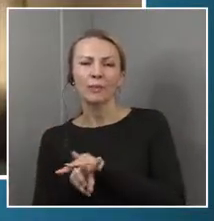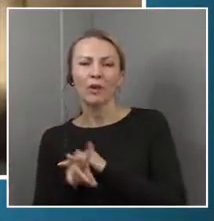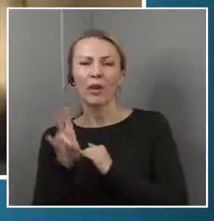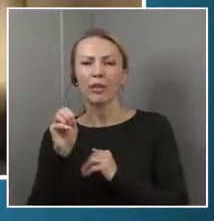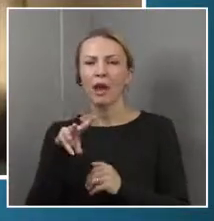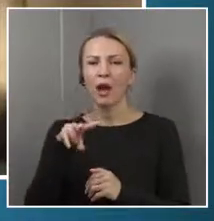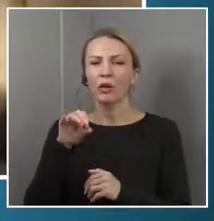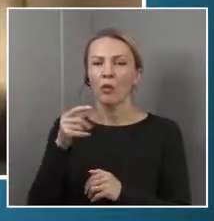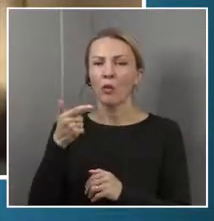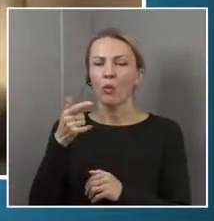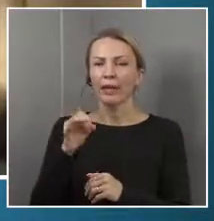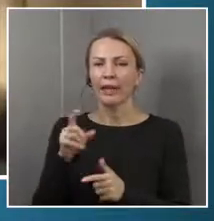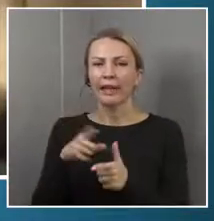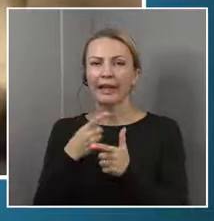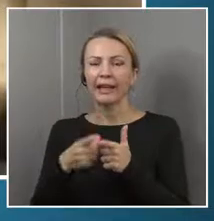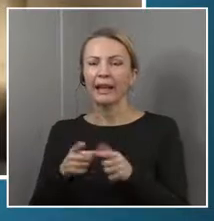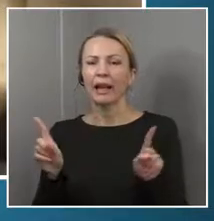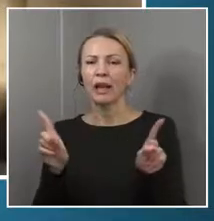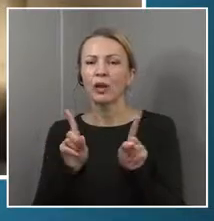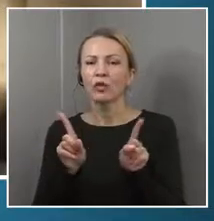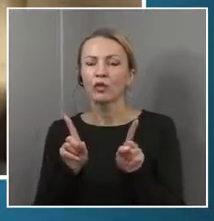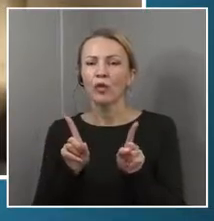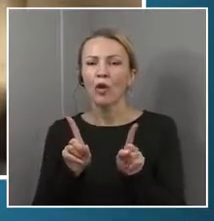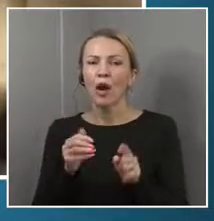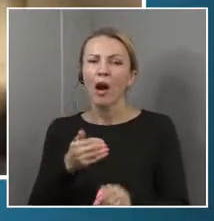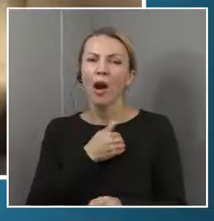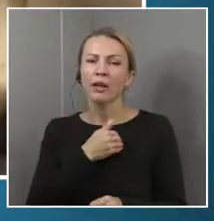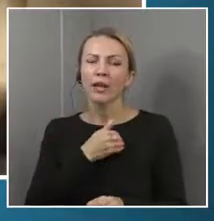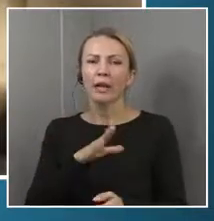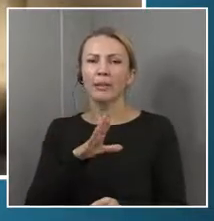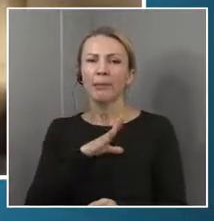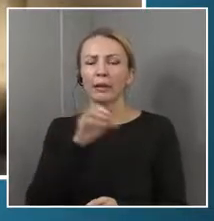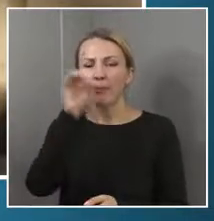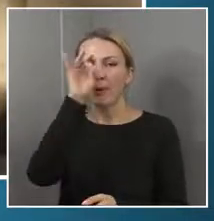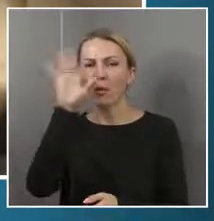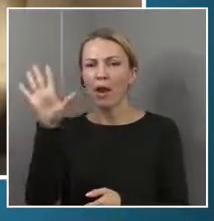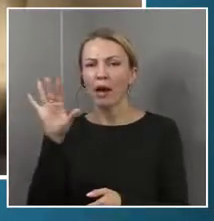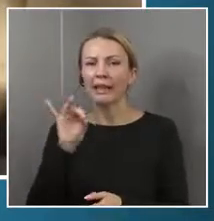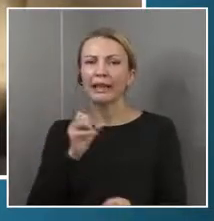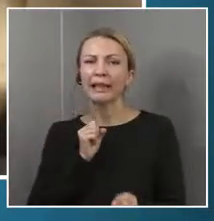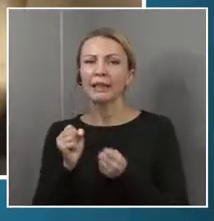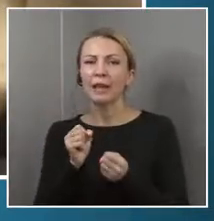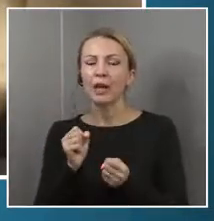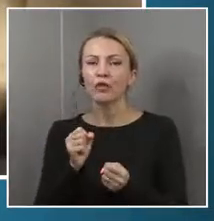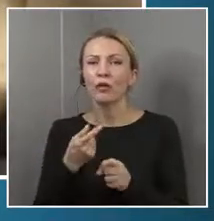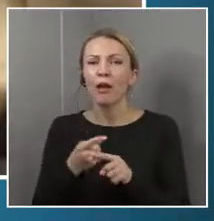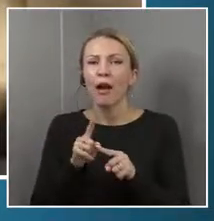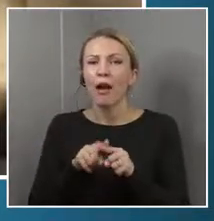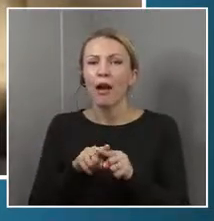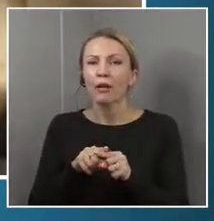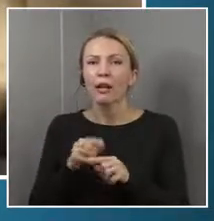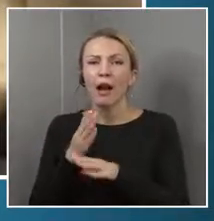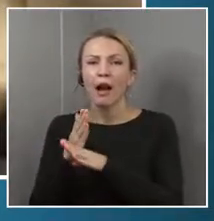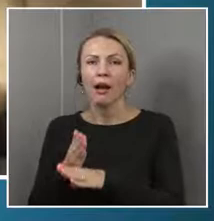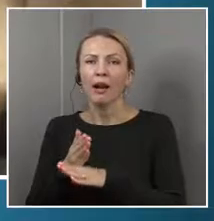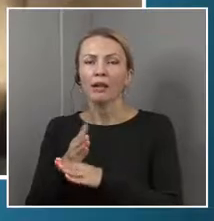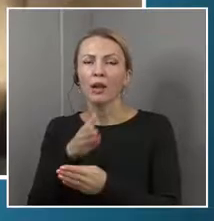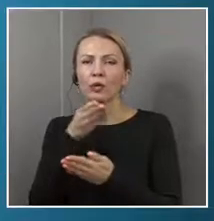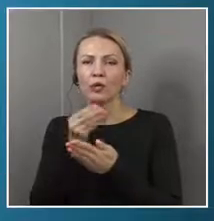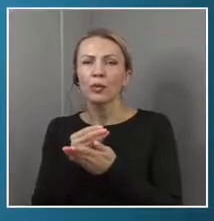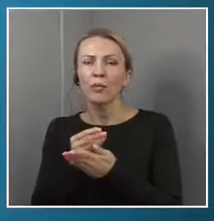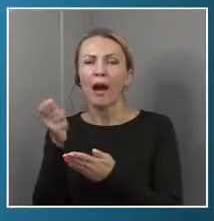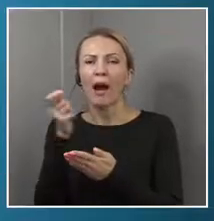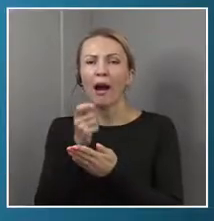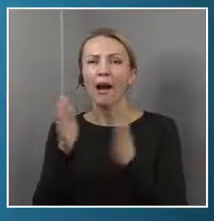to museums and being allowed to keep them until their death, a way of having your cake and eating it too. Prices